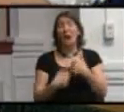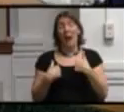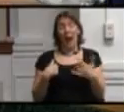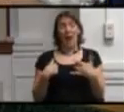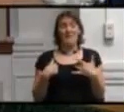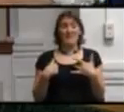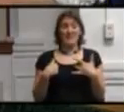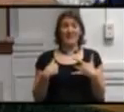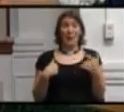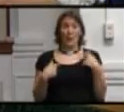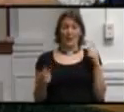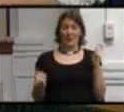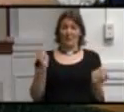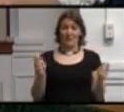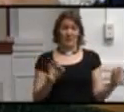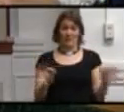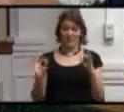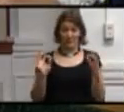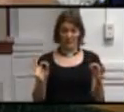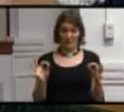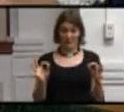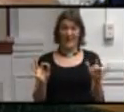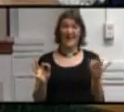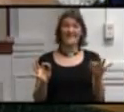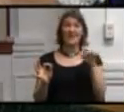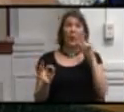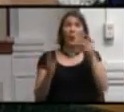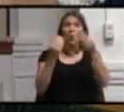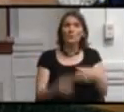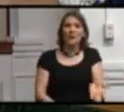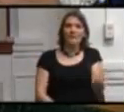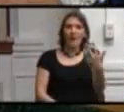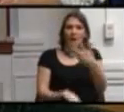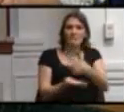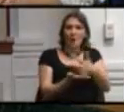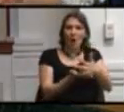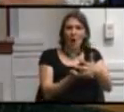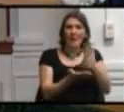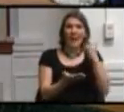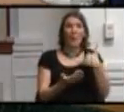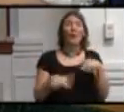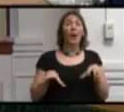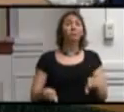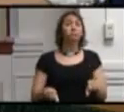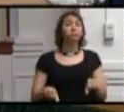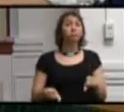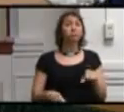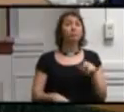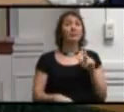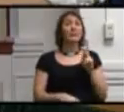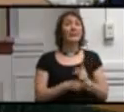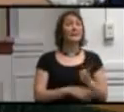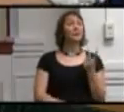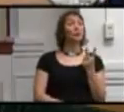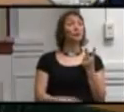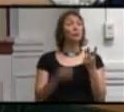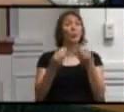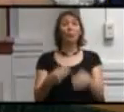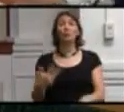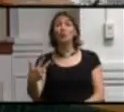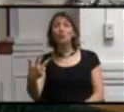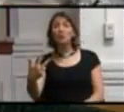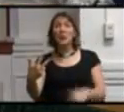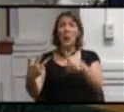fact that we got the lot line adjustment, is we would have lost 5 spaces, and now we're just losing 3,